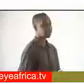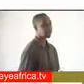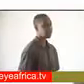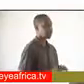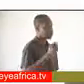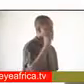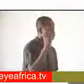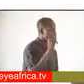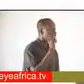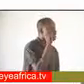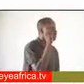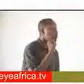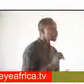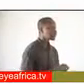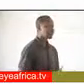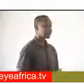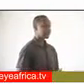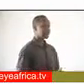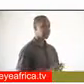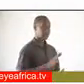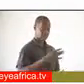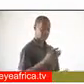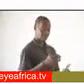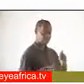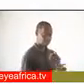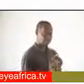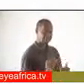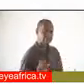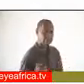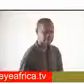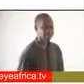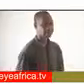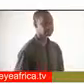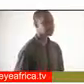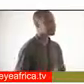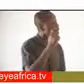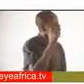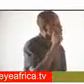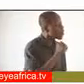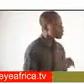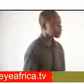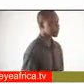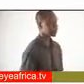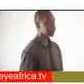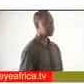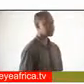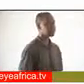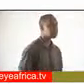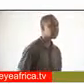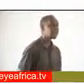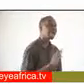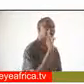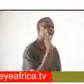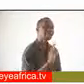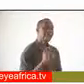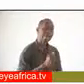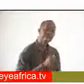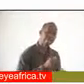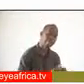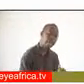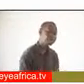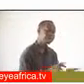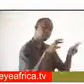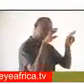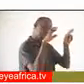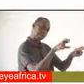You may use for your subscription, you may use with very best wishes,